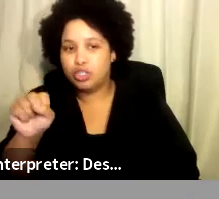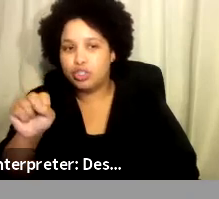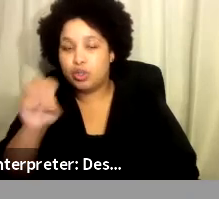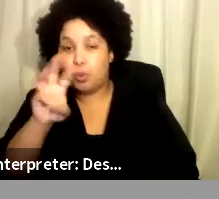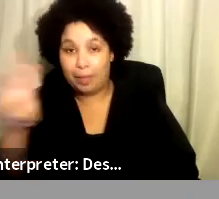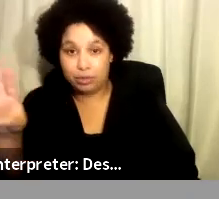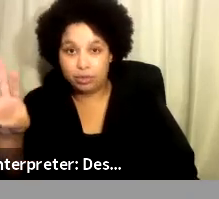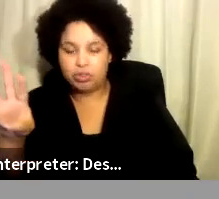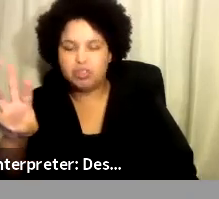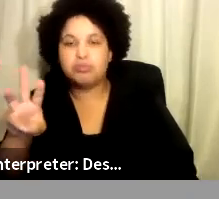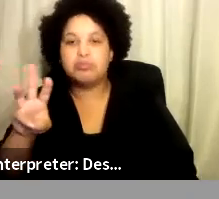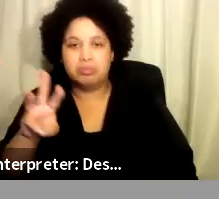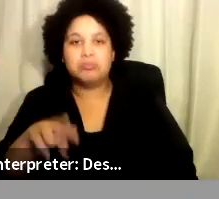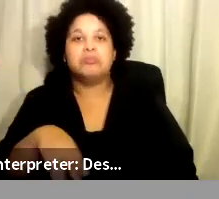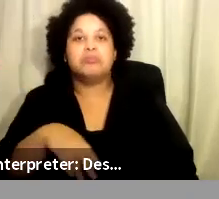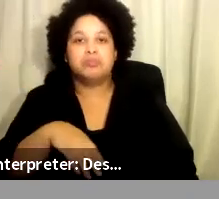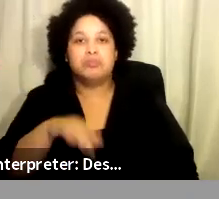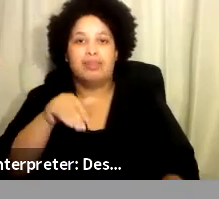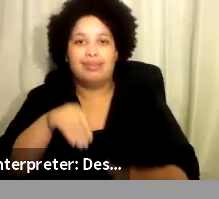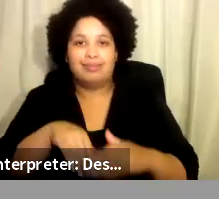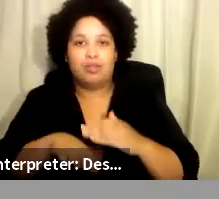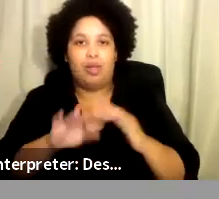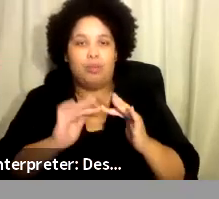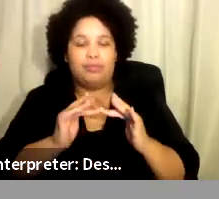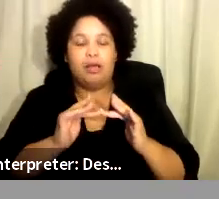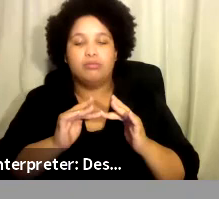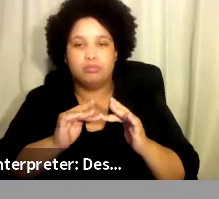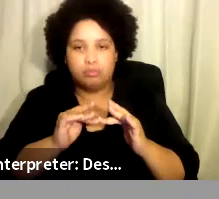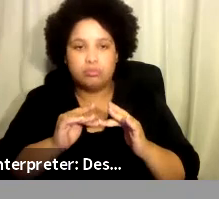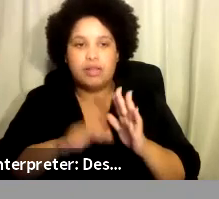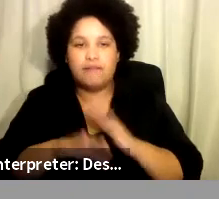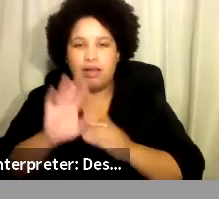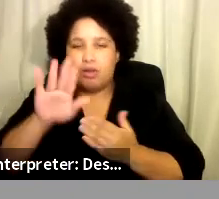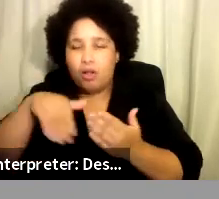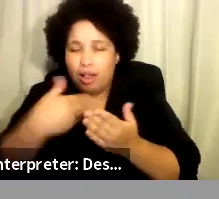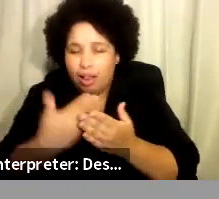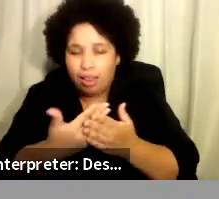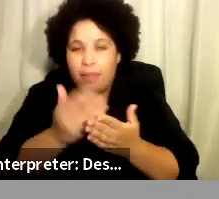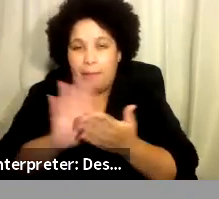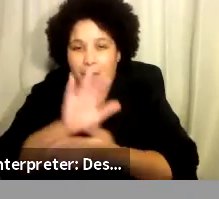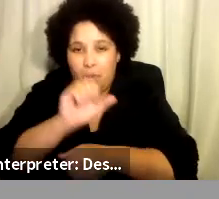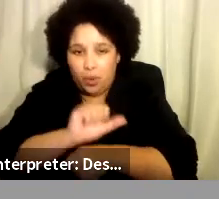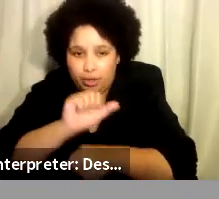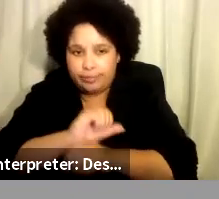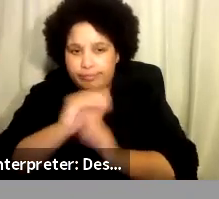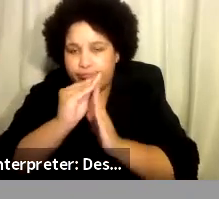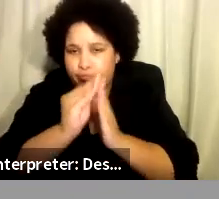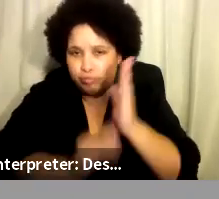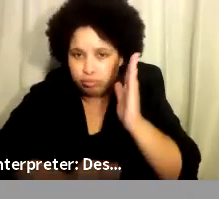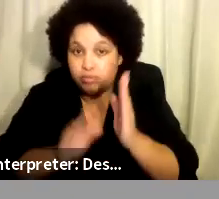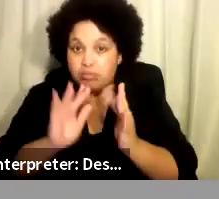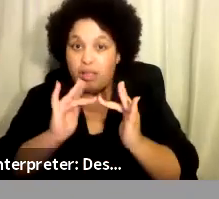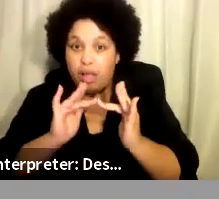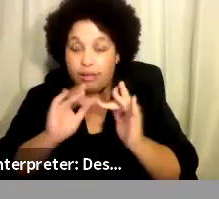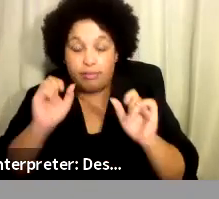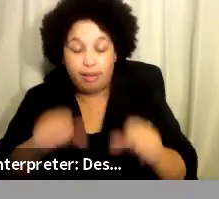it will lead you to our online enrollment application where you can find all of these documents. You can fill those documents out online, and